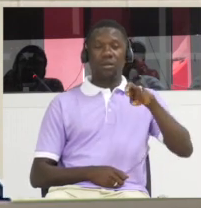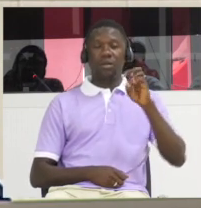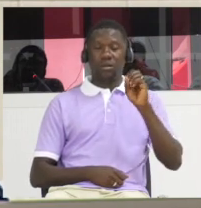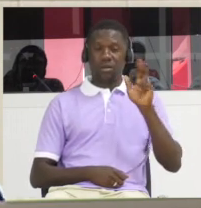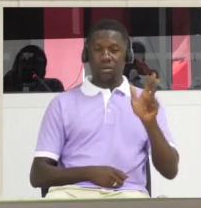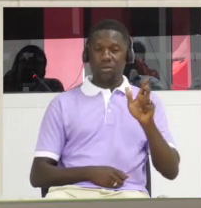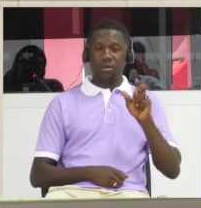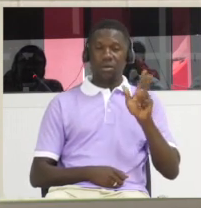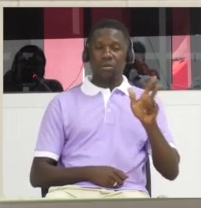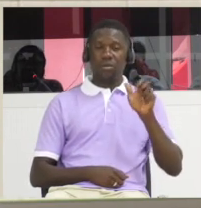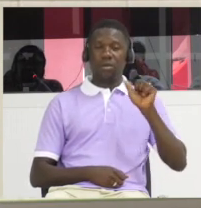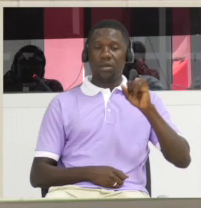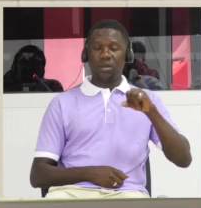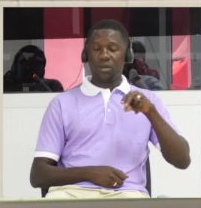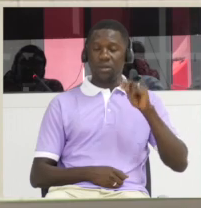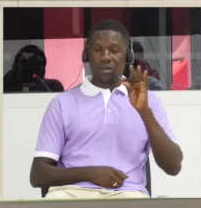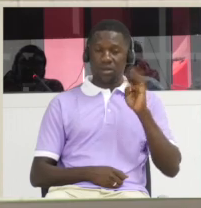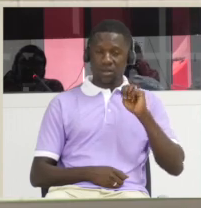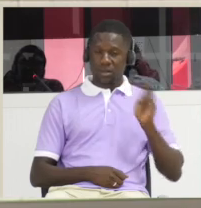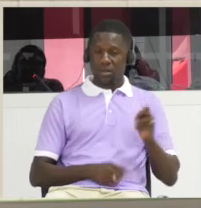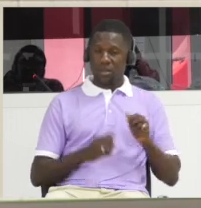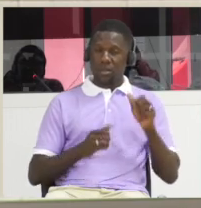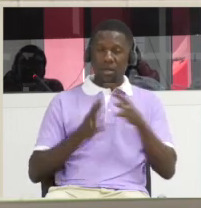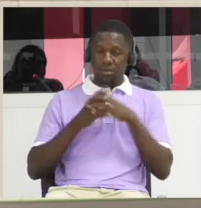I have absolutely no